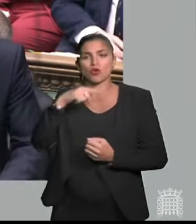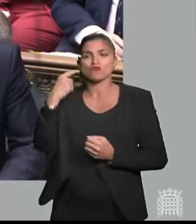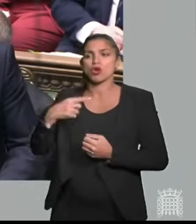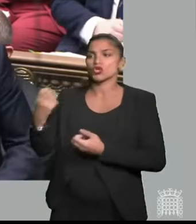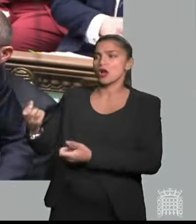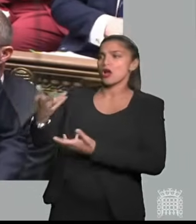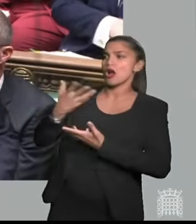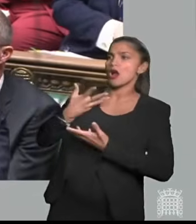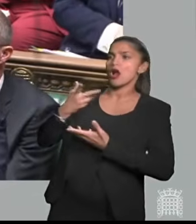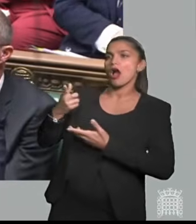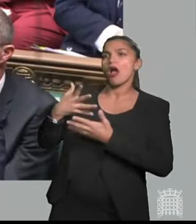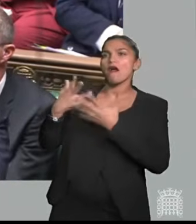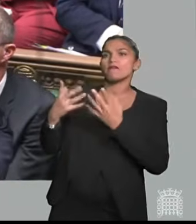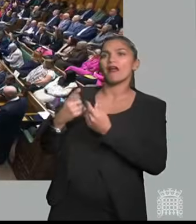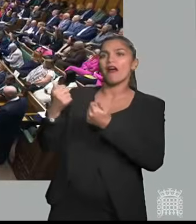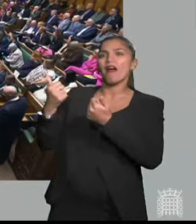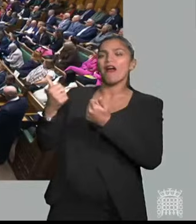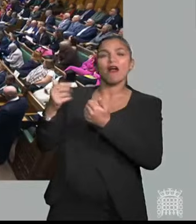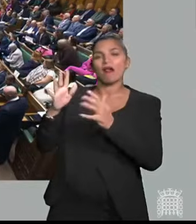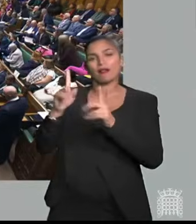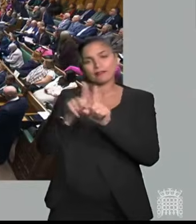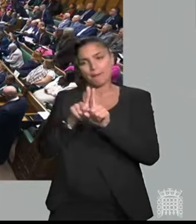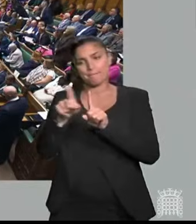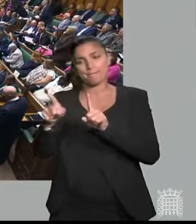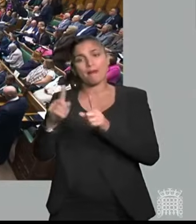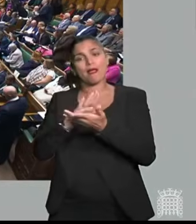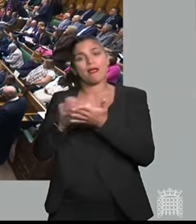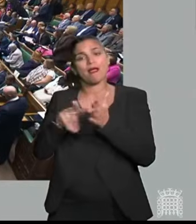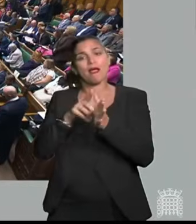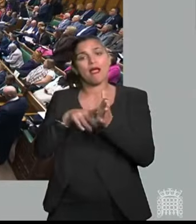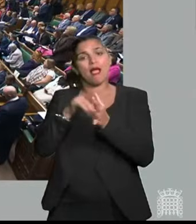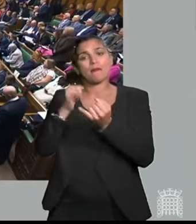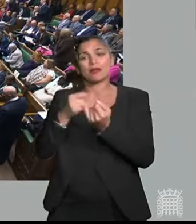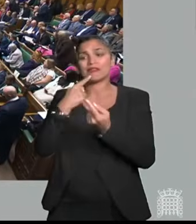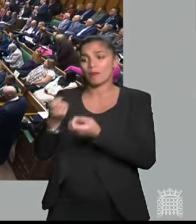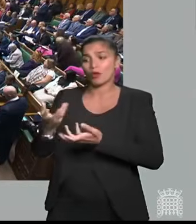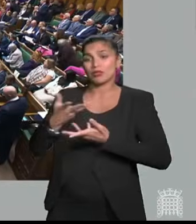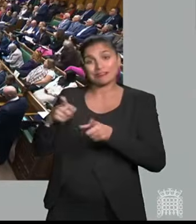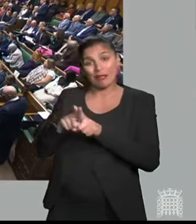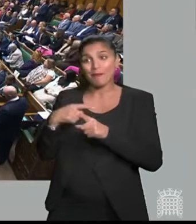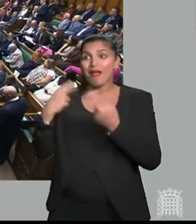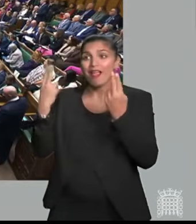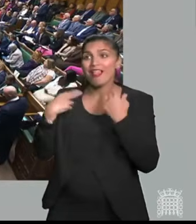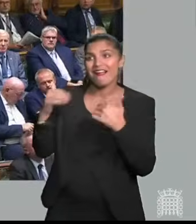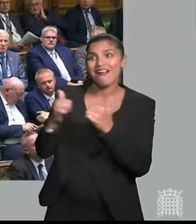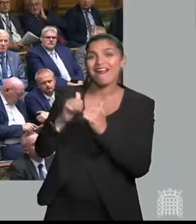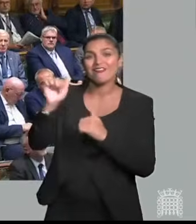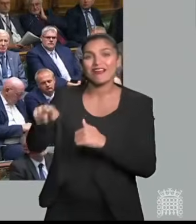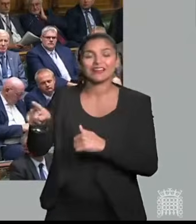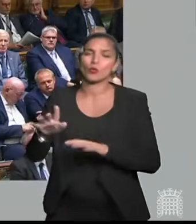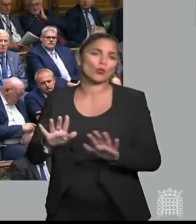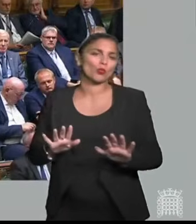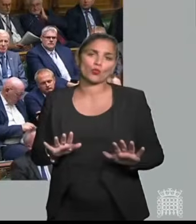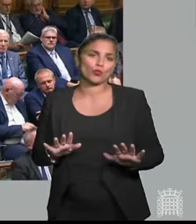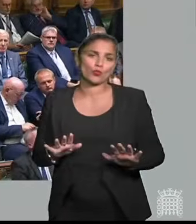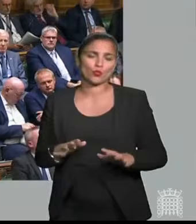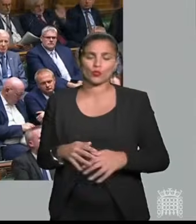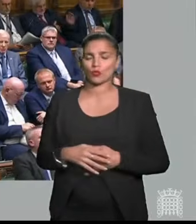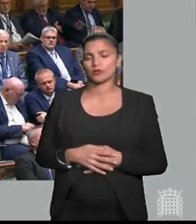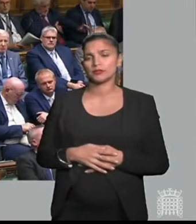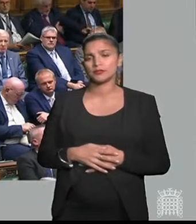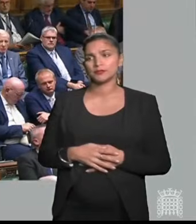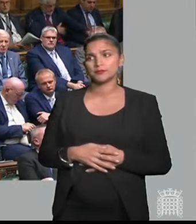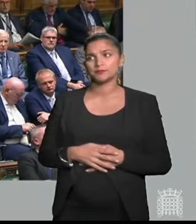truth, we should not do the same with Hamas. Sir Geoffrey Donaldson. Thank you, Mr. Speaker. Can I associate my party with the comments